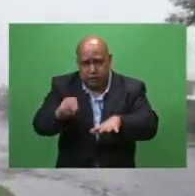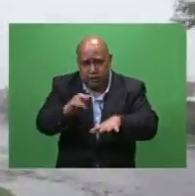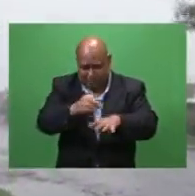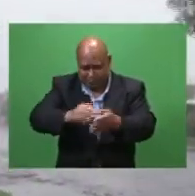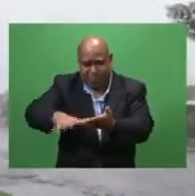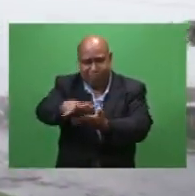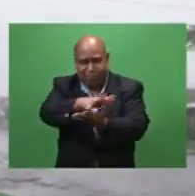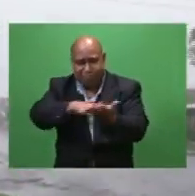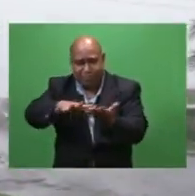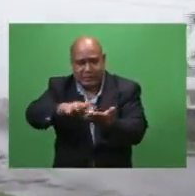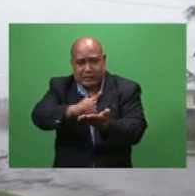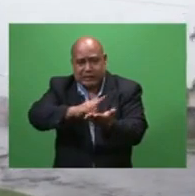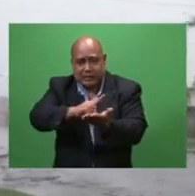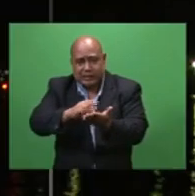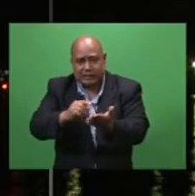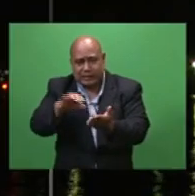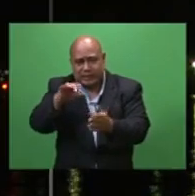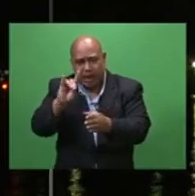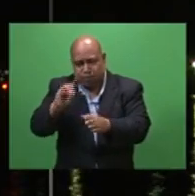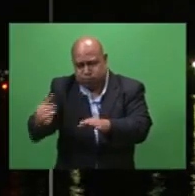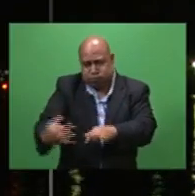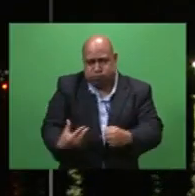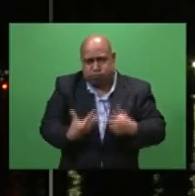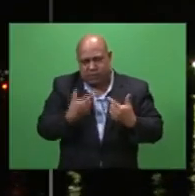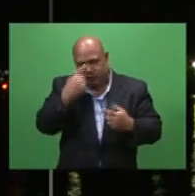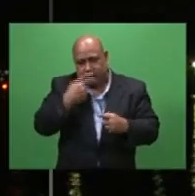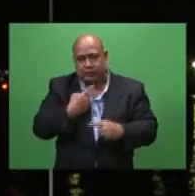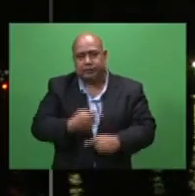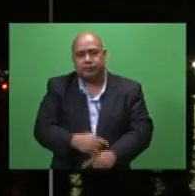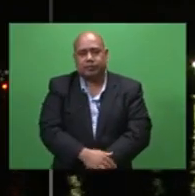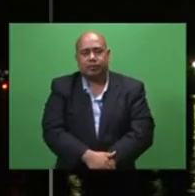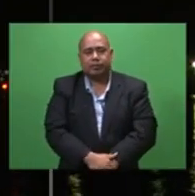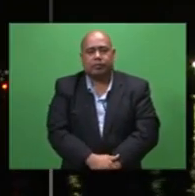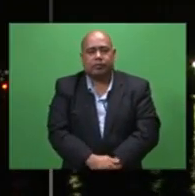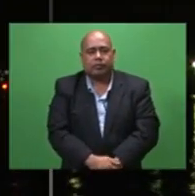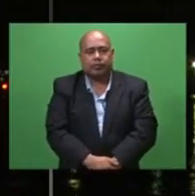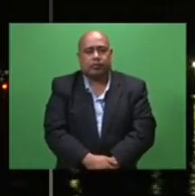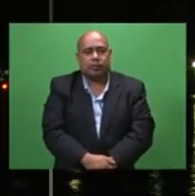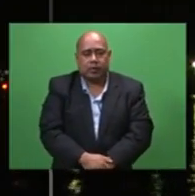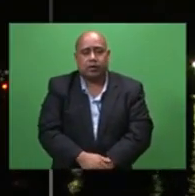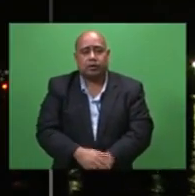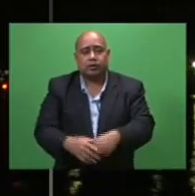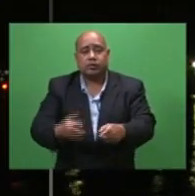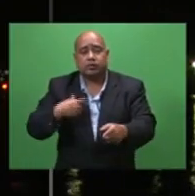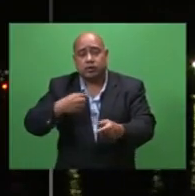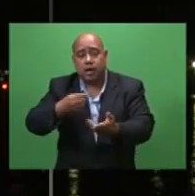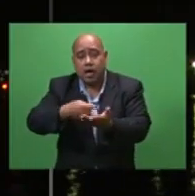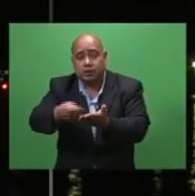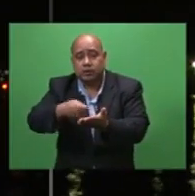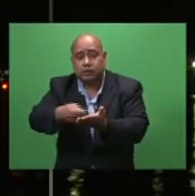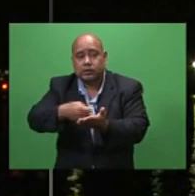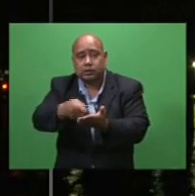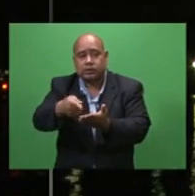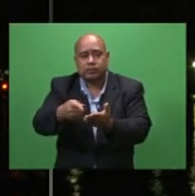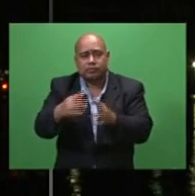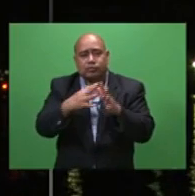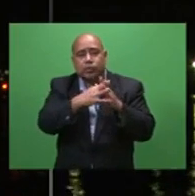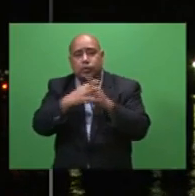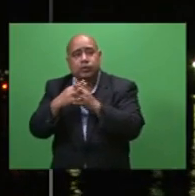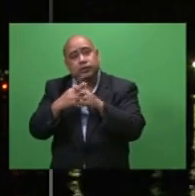Anaikaso, FBC News. The demand for rental properties, particularly in the Western Division, has